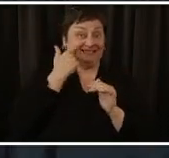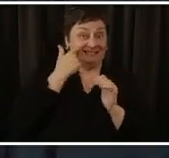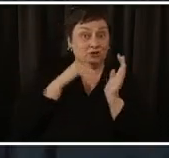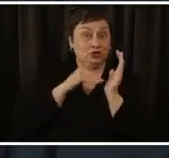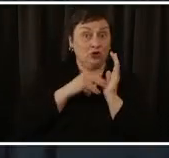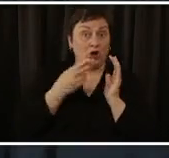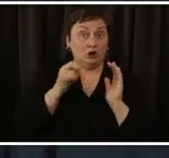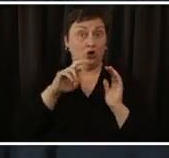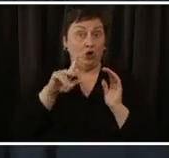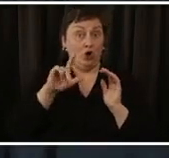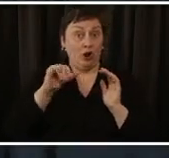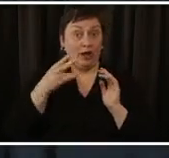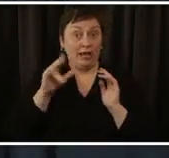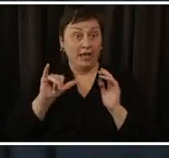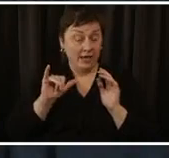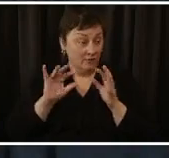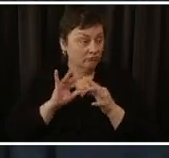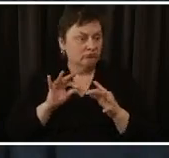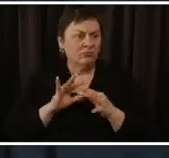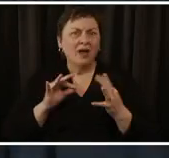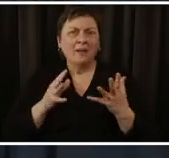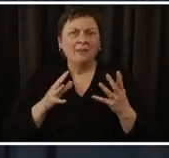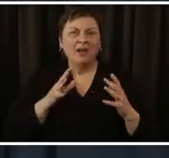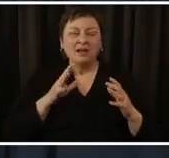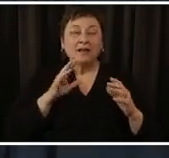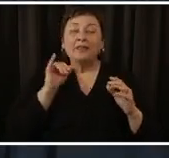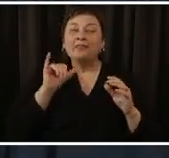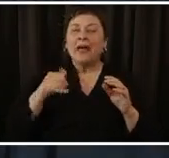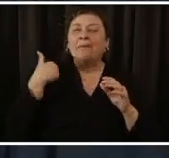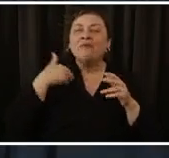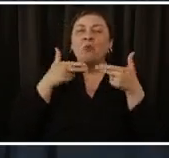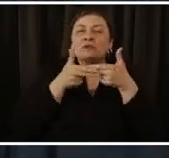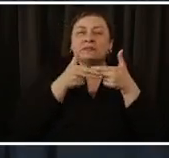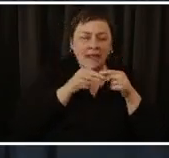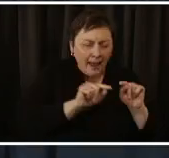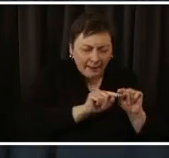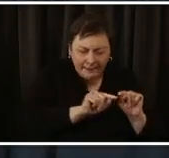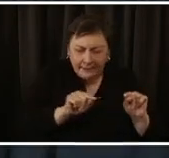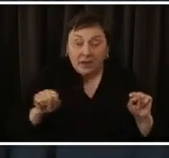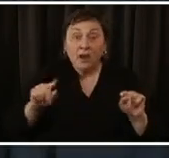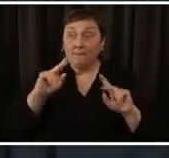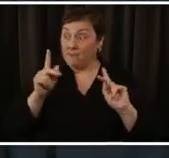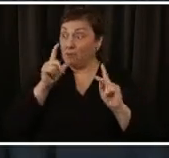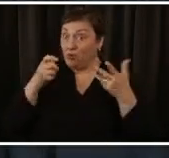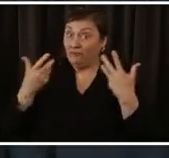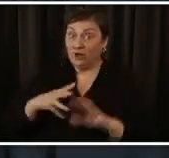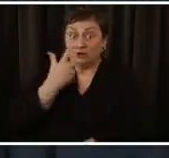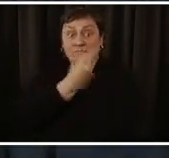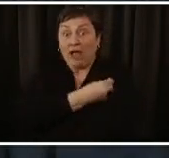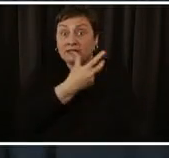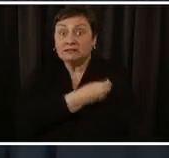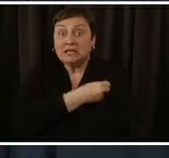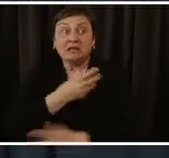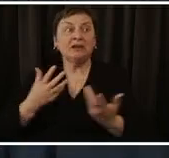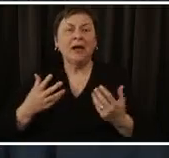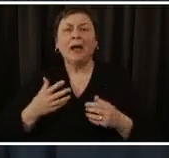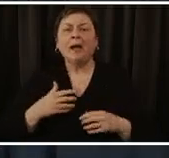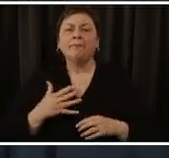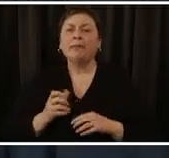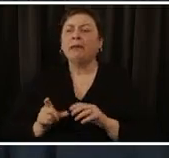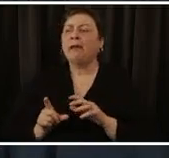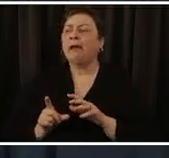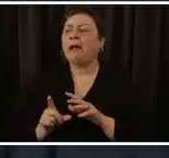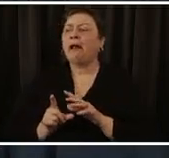about, 0 or 1 Coloradan per day who's been vaccinated who has to go to the hospital, and 30, 40,